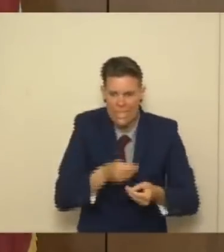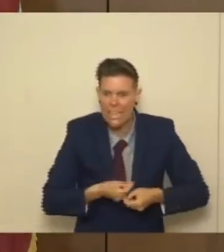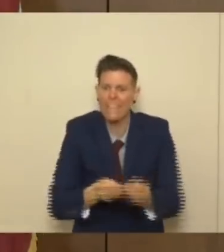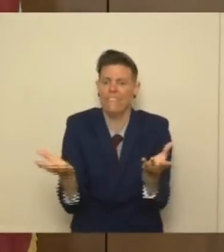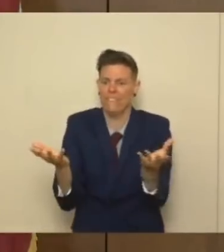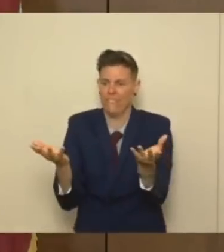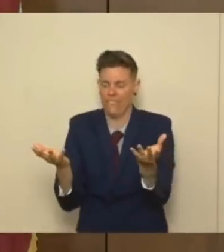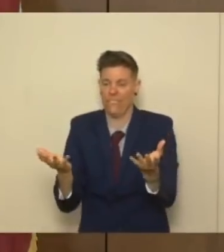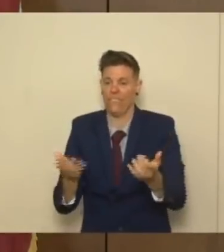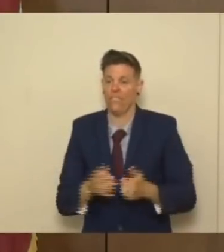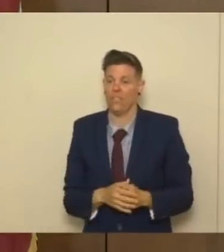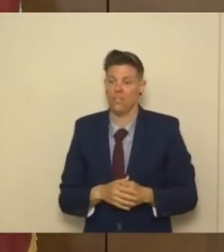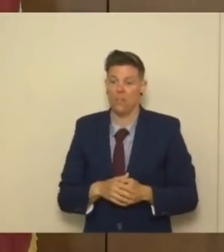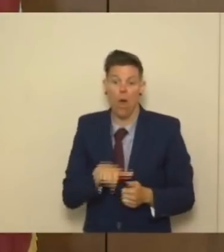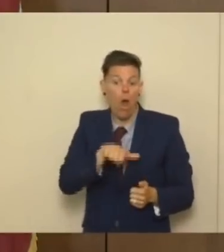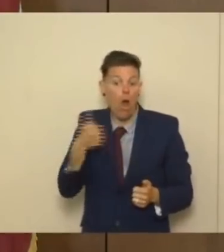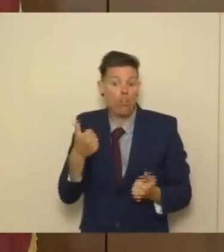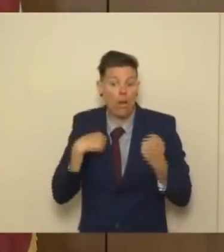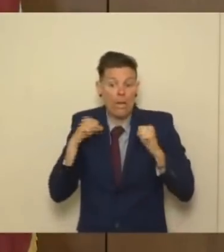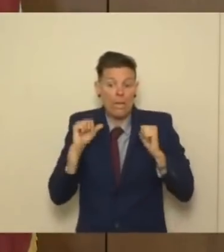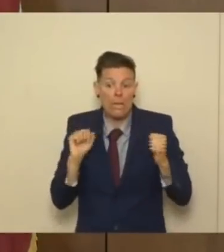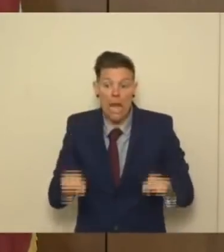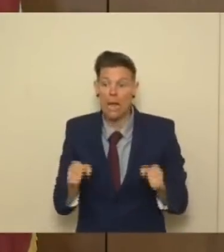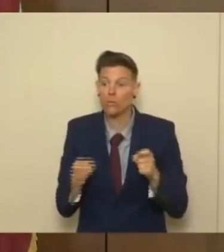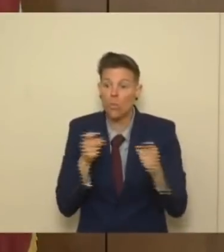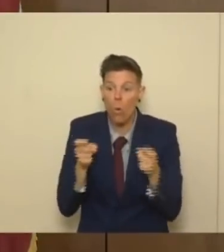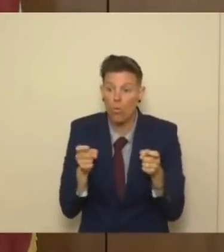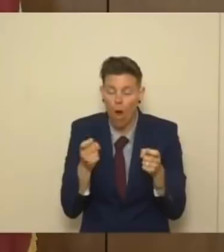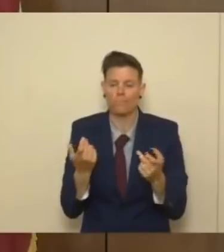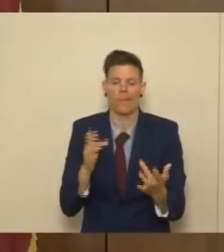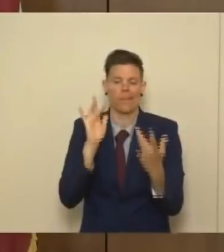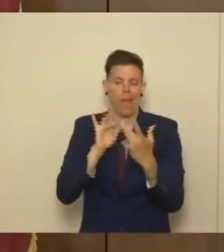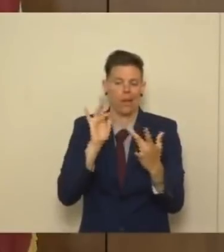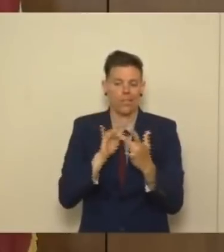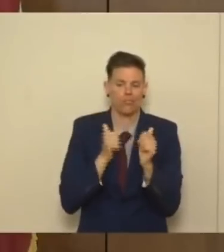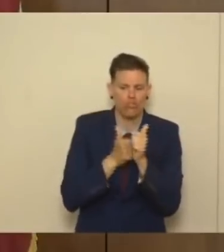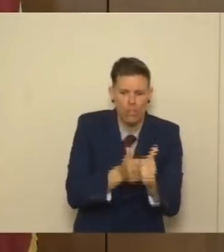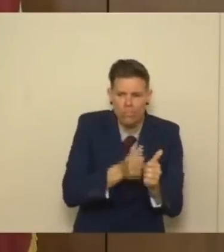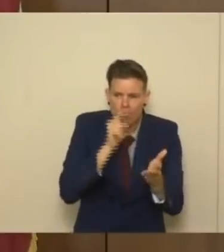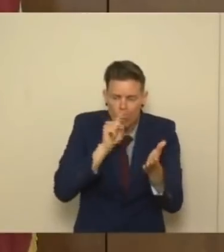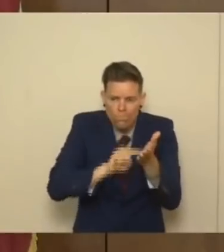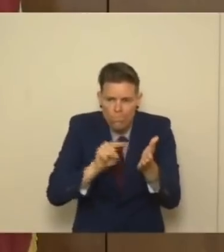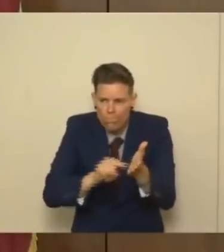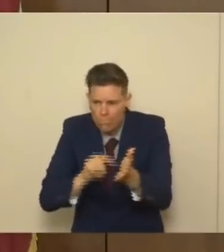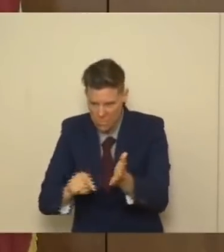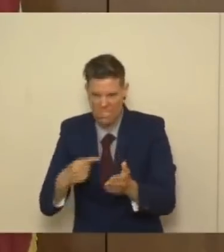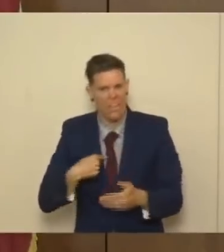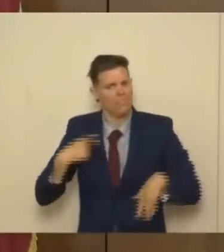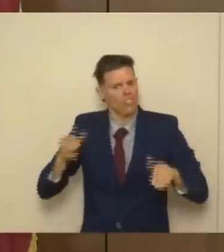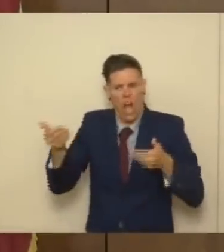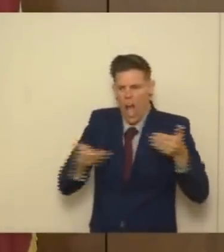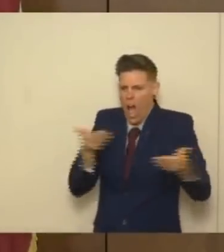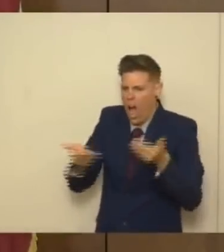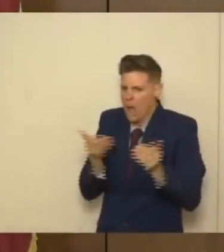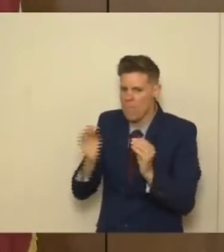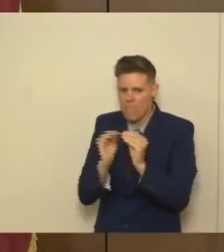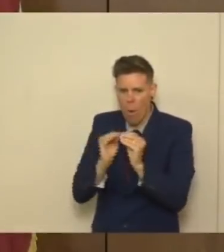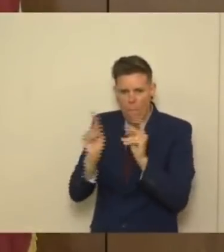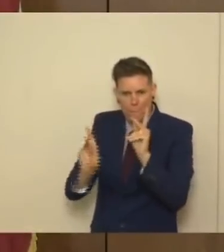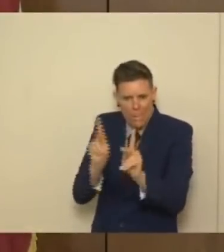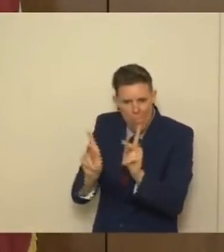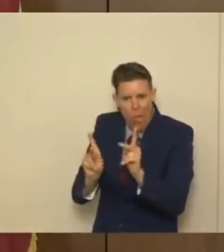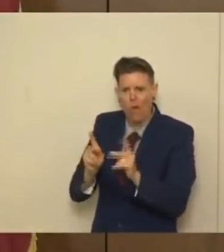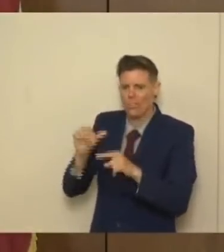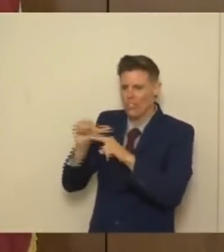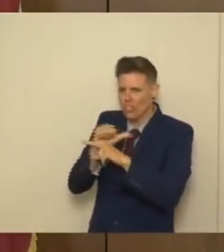brought in the company, we've done the training, we've doubled the number. The last time we talked about this, we were at 100, now we're at 230. We're going to bring on 50